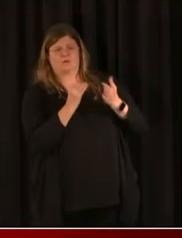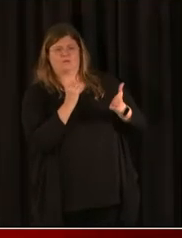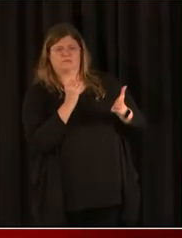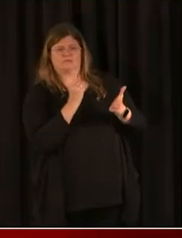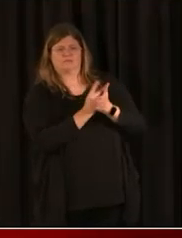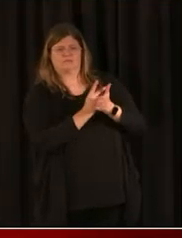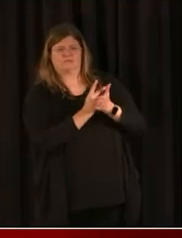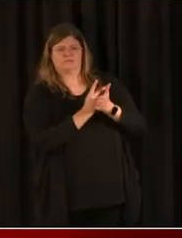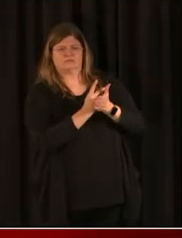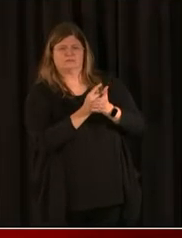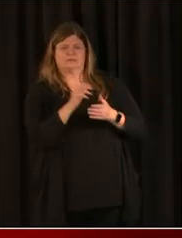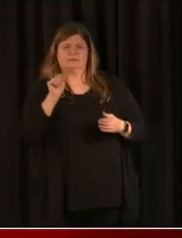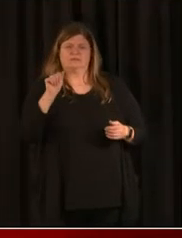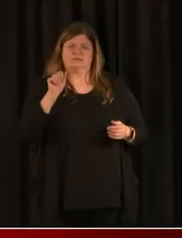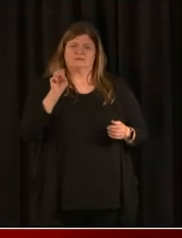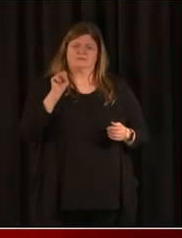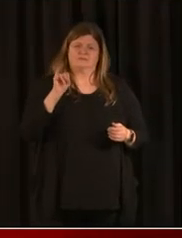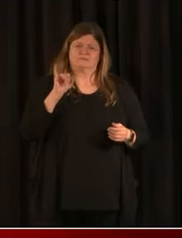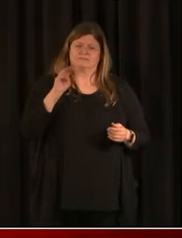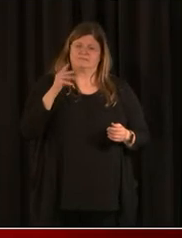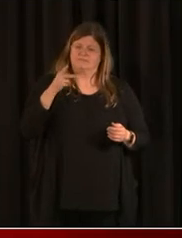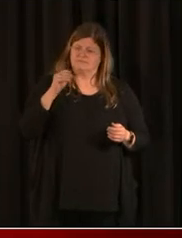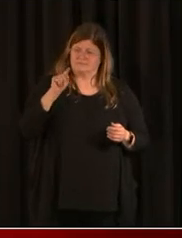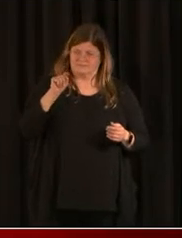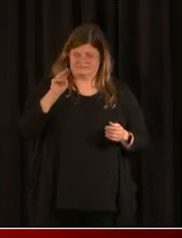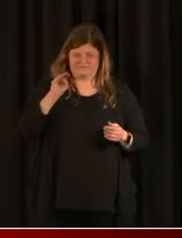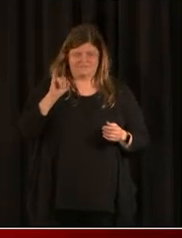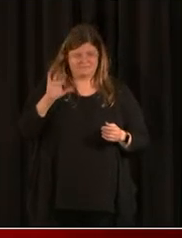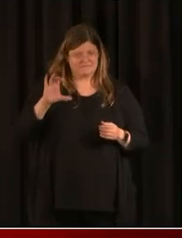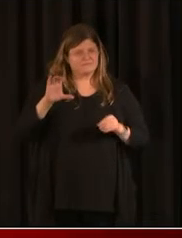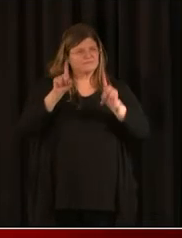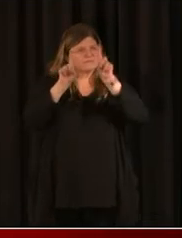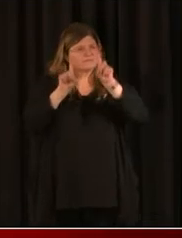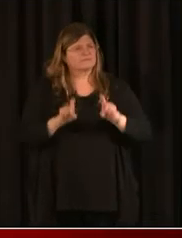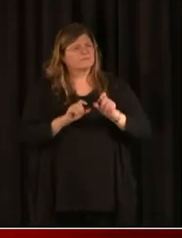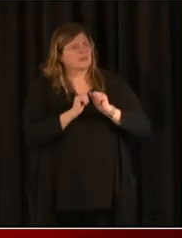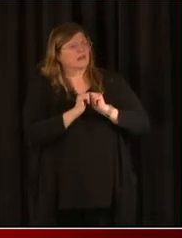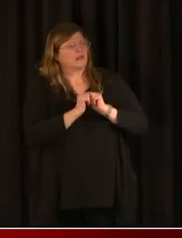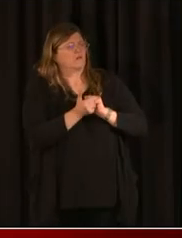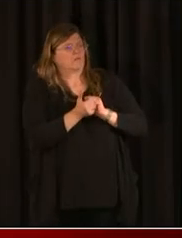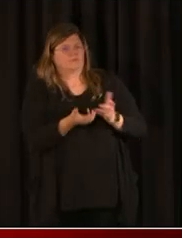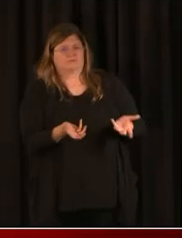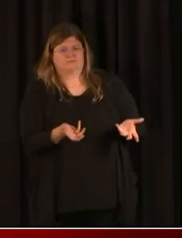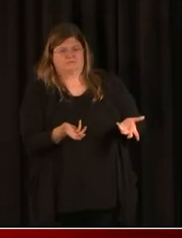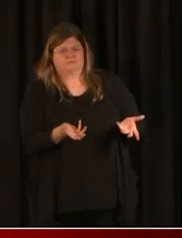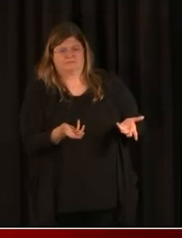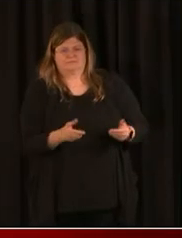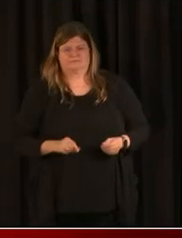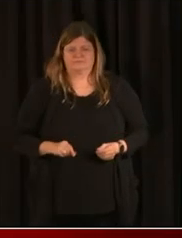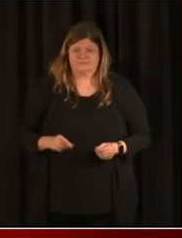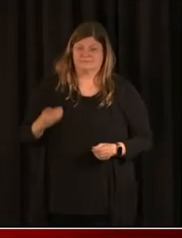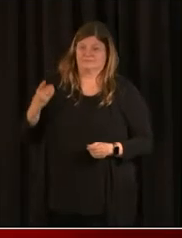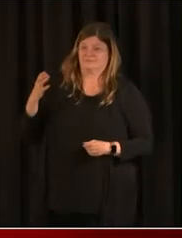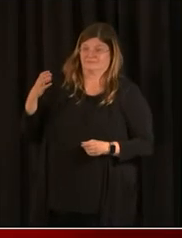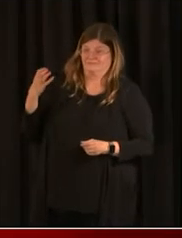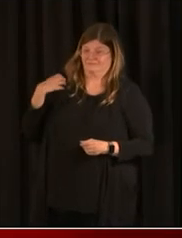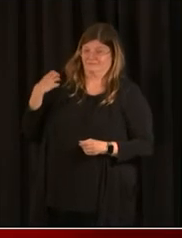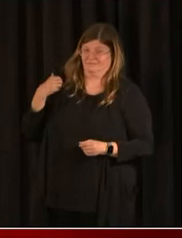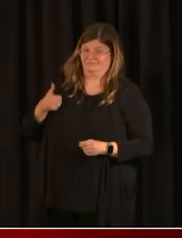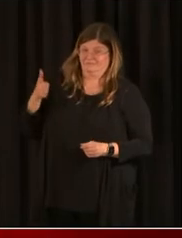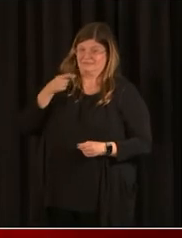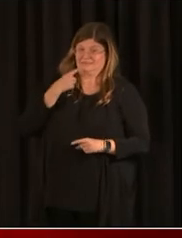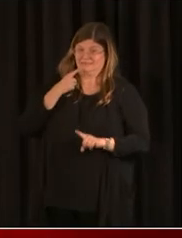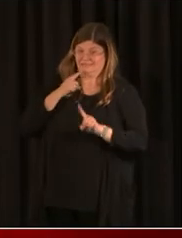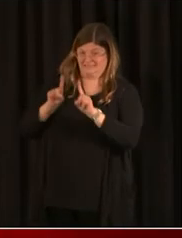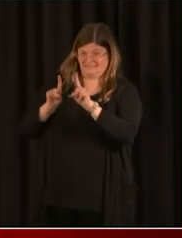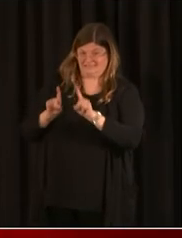how often will that testing be occurring? So that testing occurs approximately every 10 days